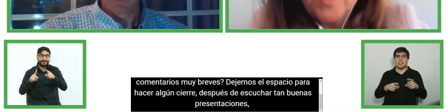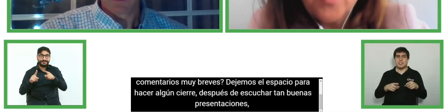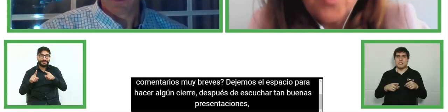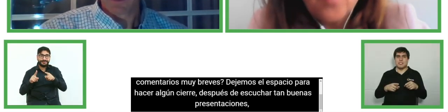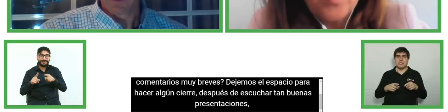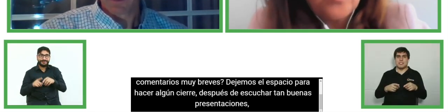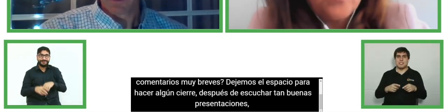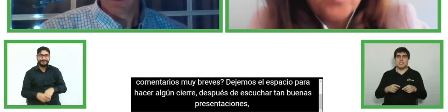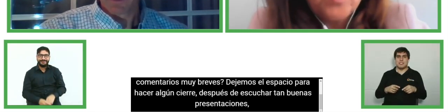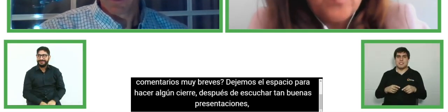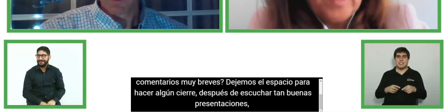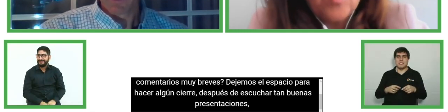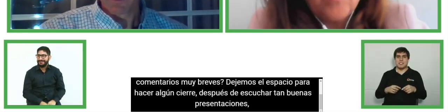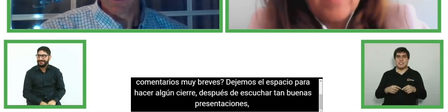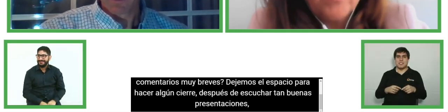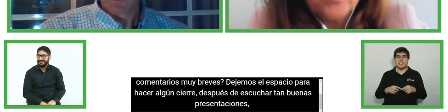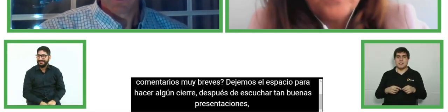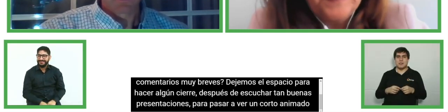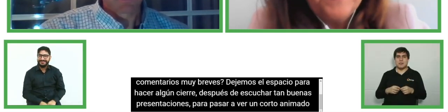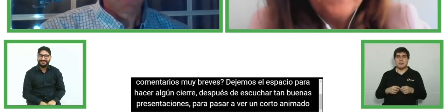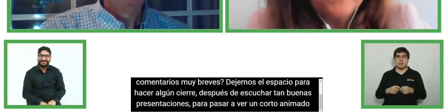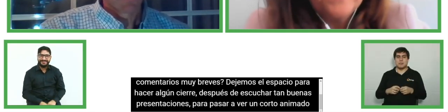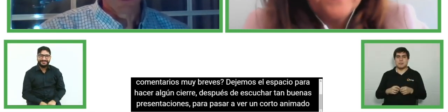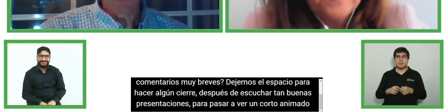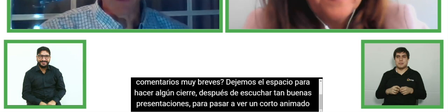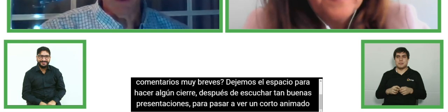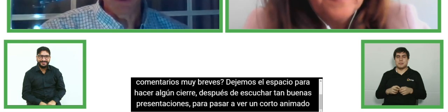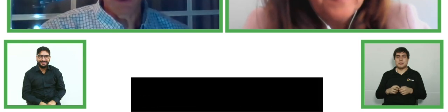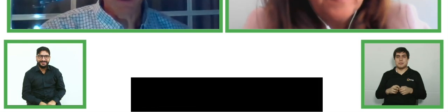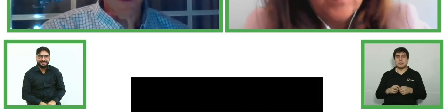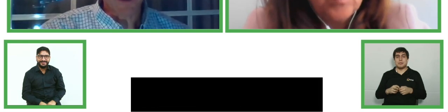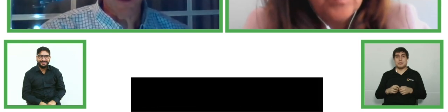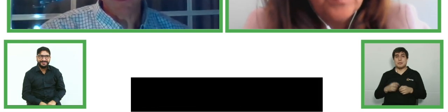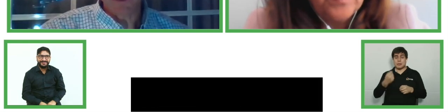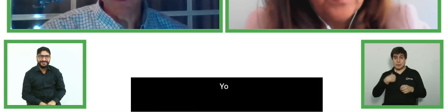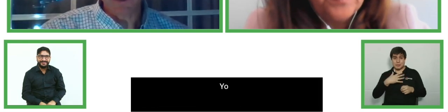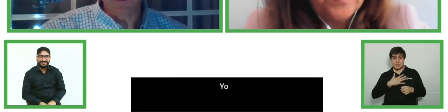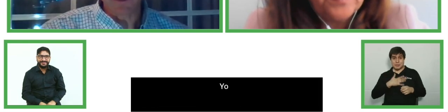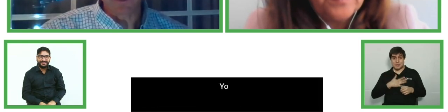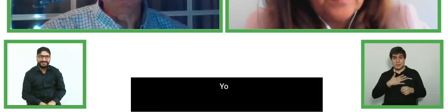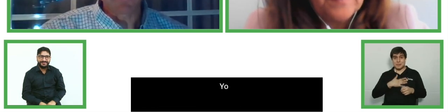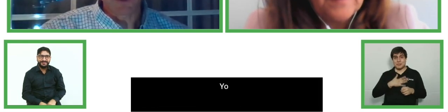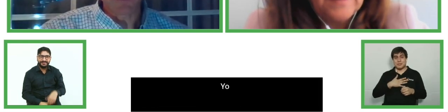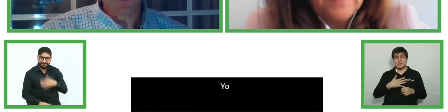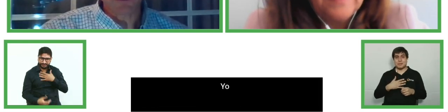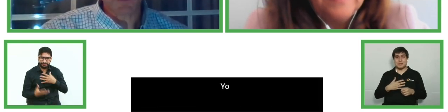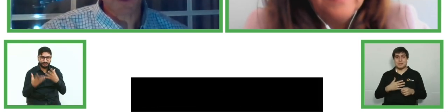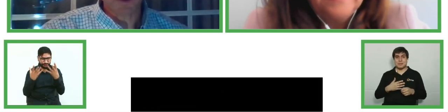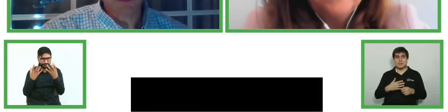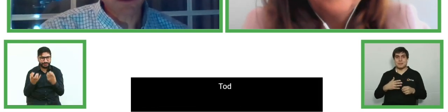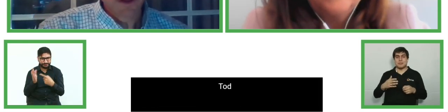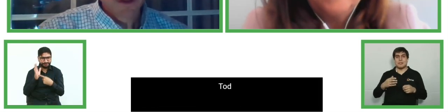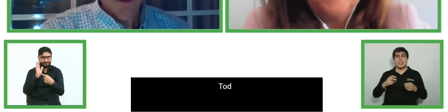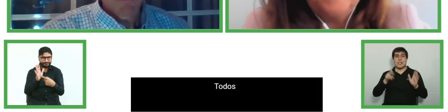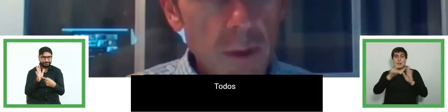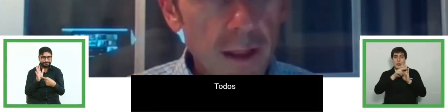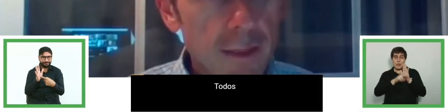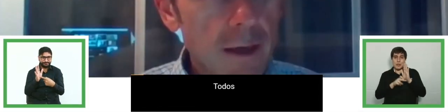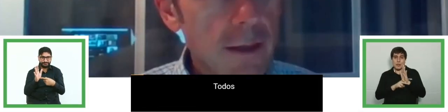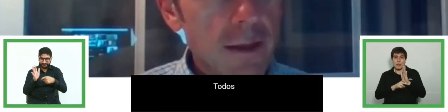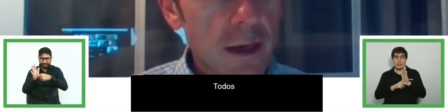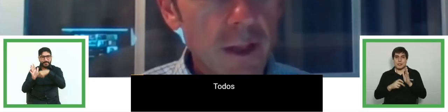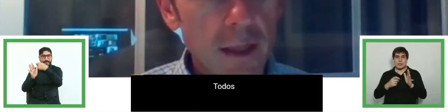by the Inter-American Bank of Development. Well, I wanted to say that all these projects seem to be